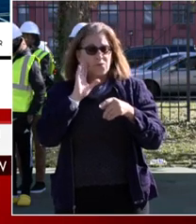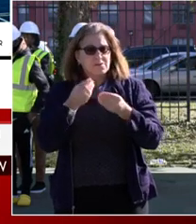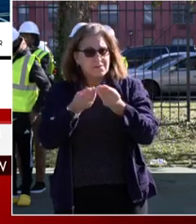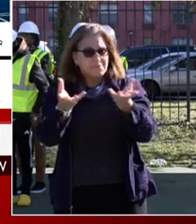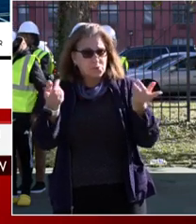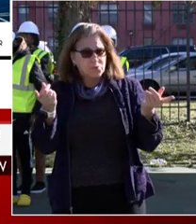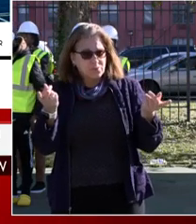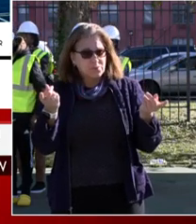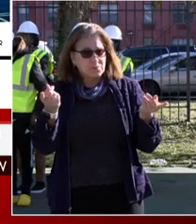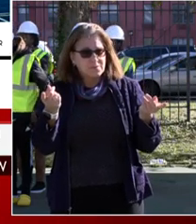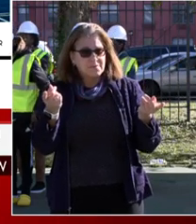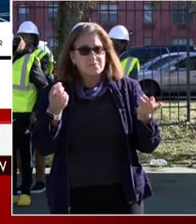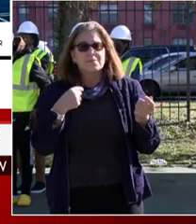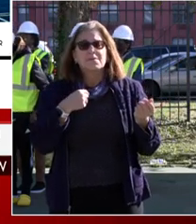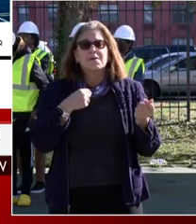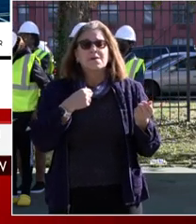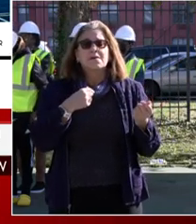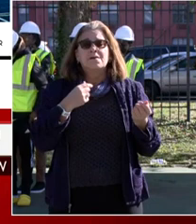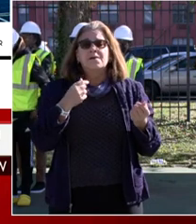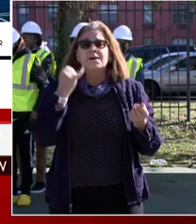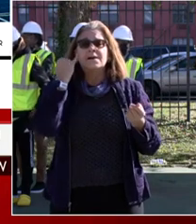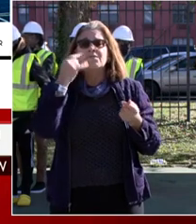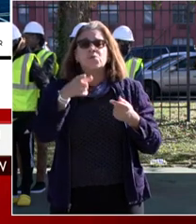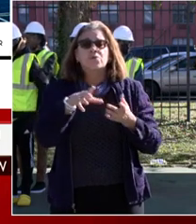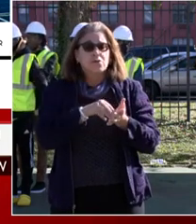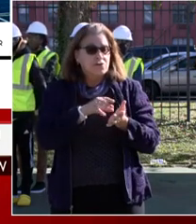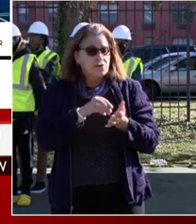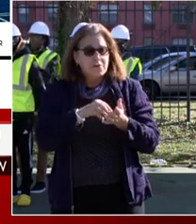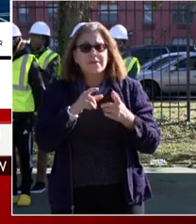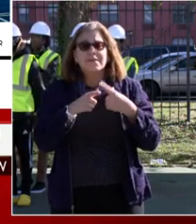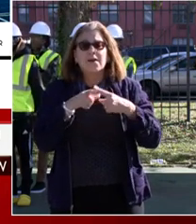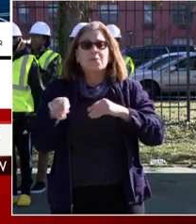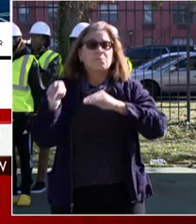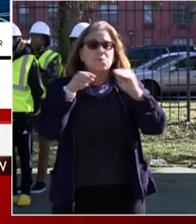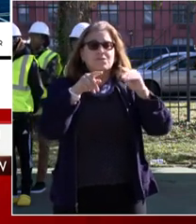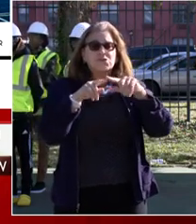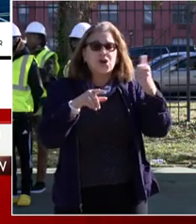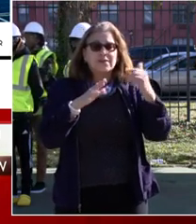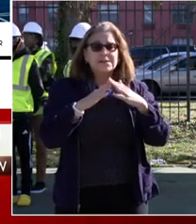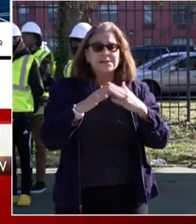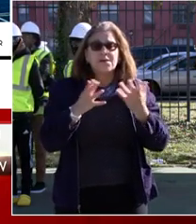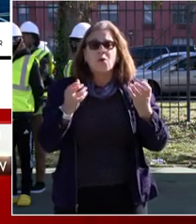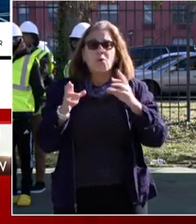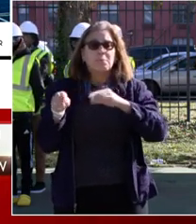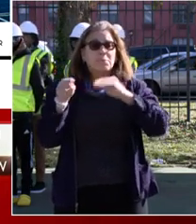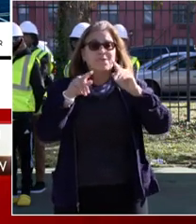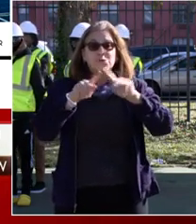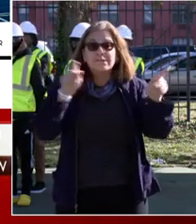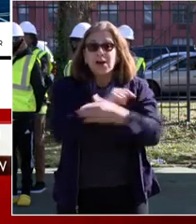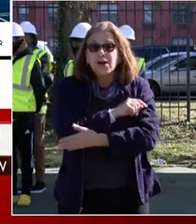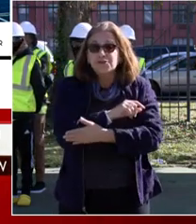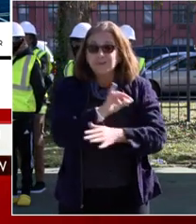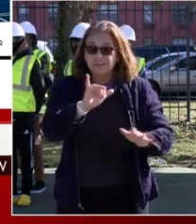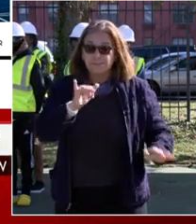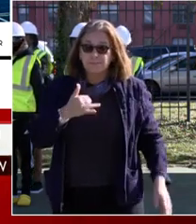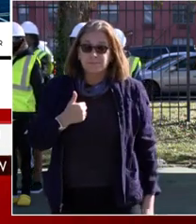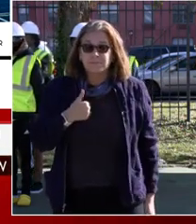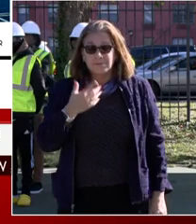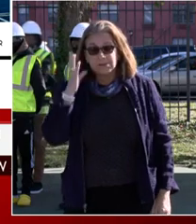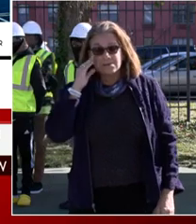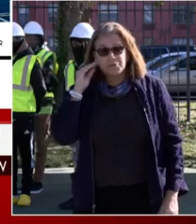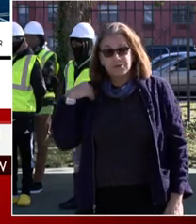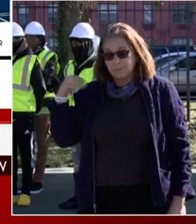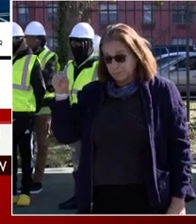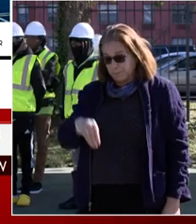vivir en diferentes ciudades de diferentes países y tengo que decir que Washington DC es una de las ciudades que ofrece